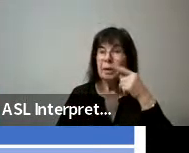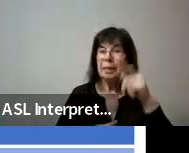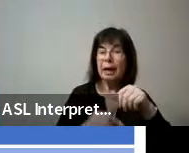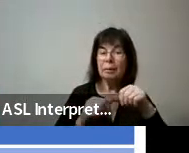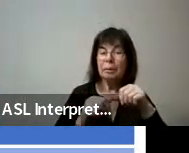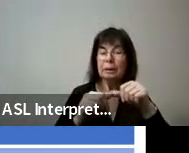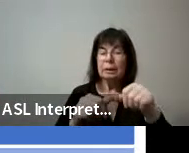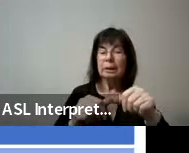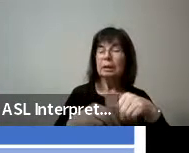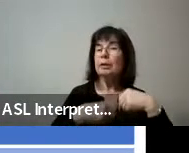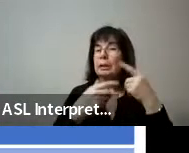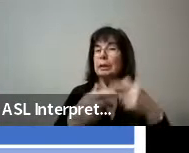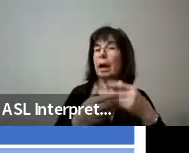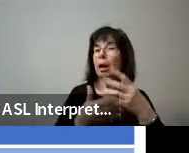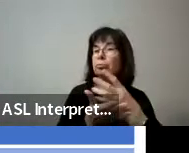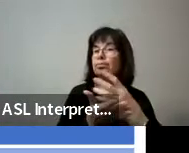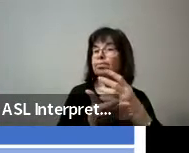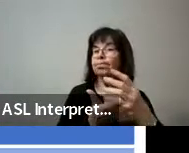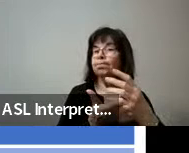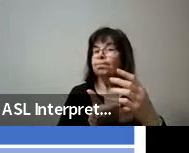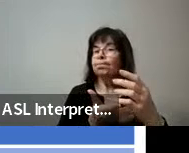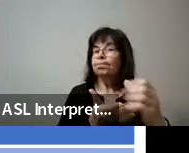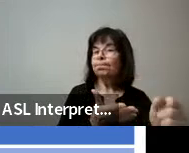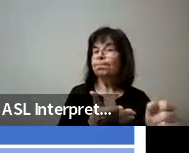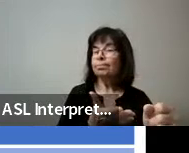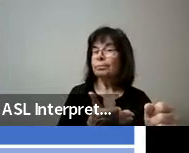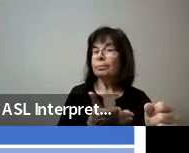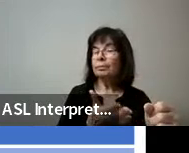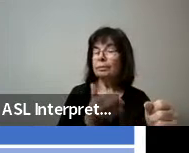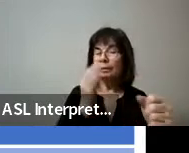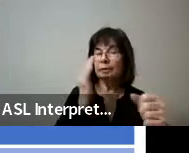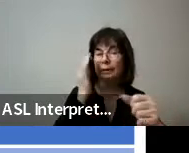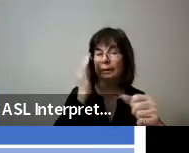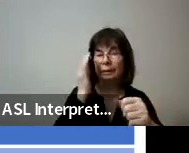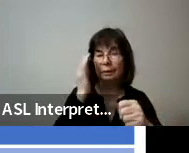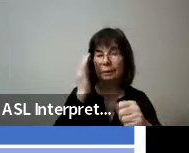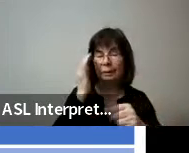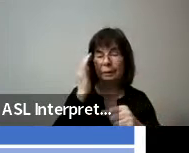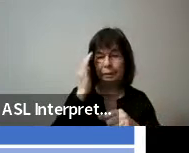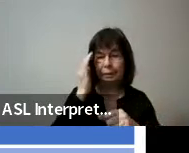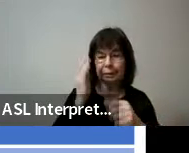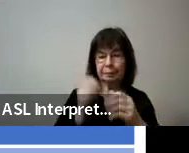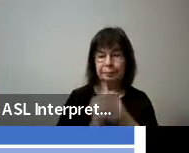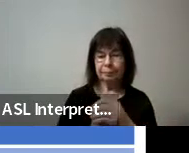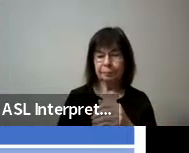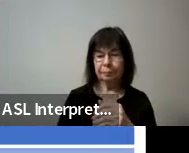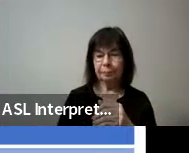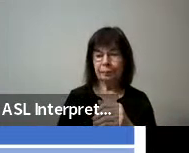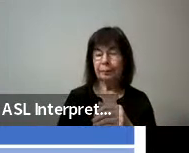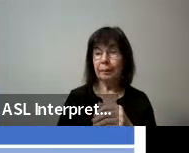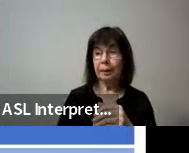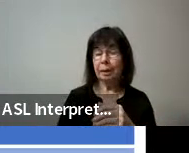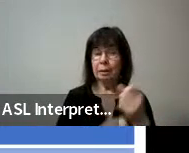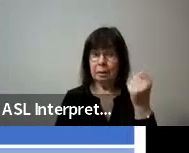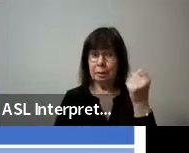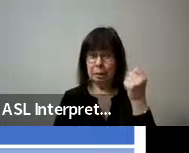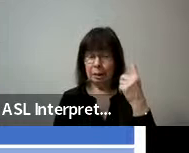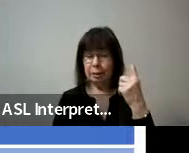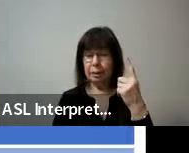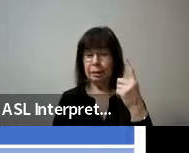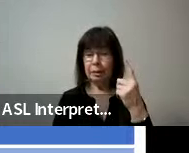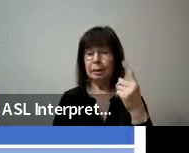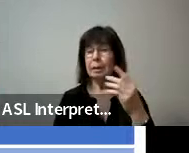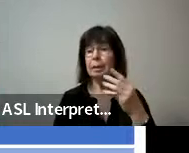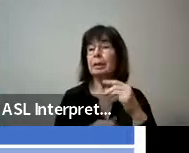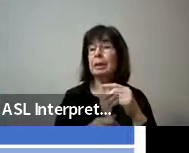supplies run out. Now, I think that my understanding is that the federal government has not